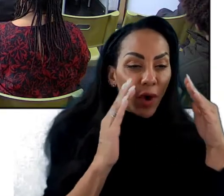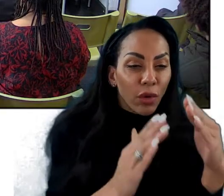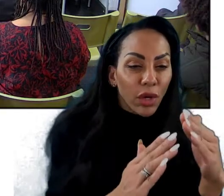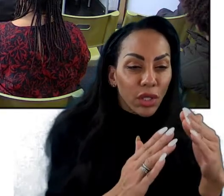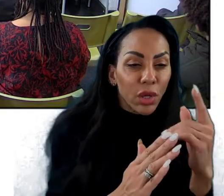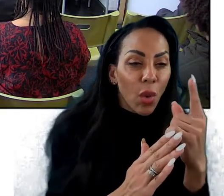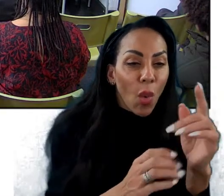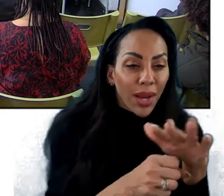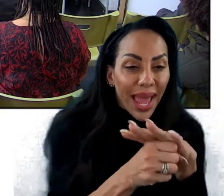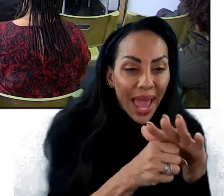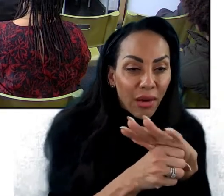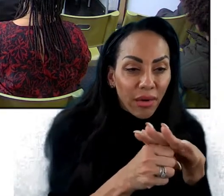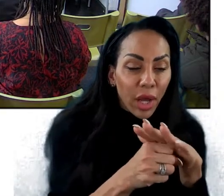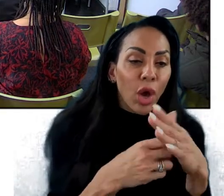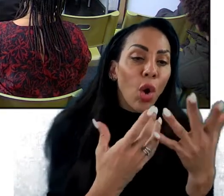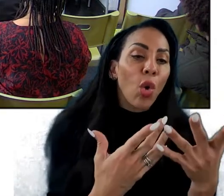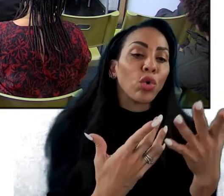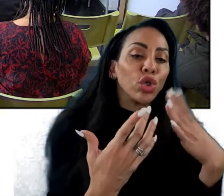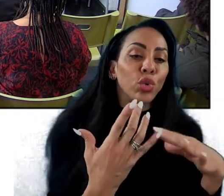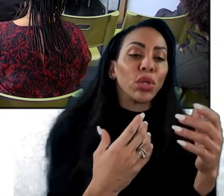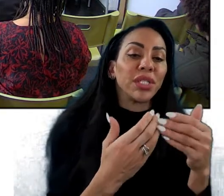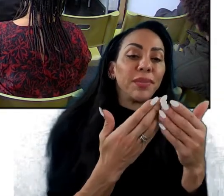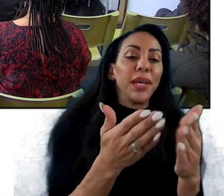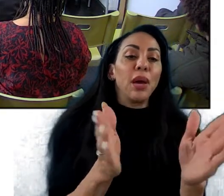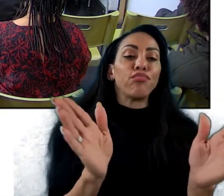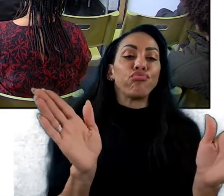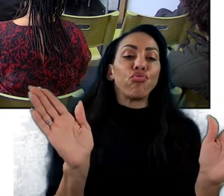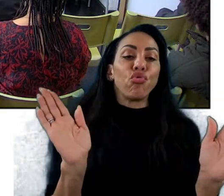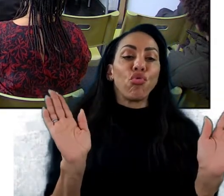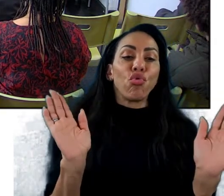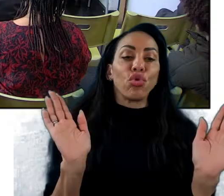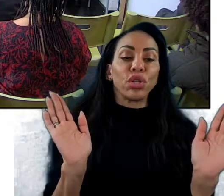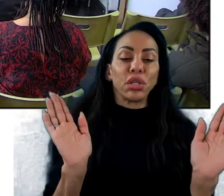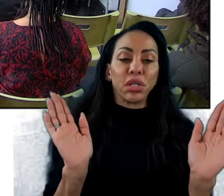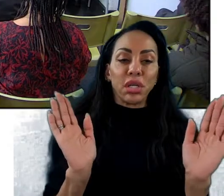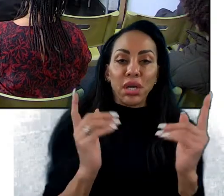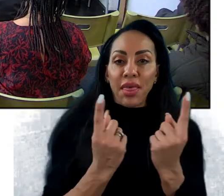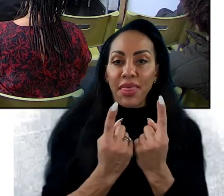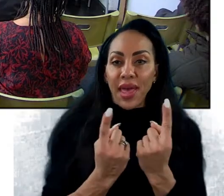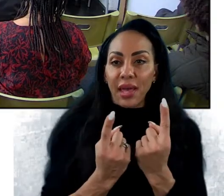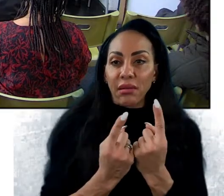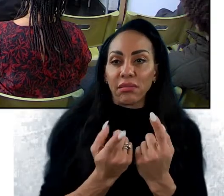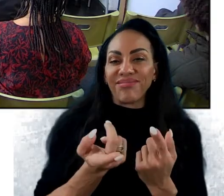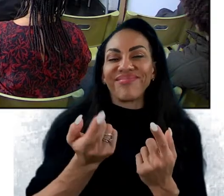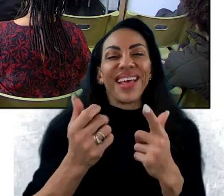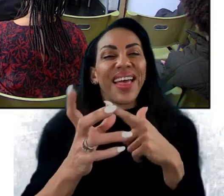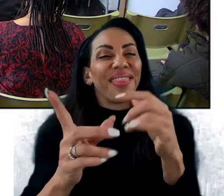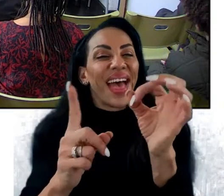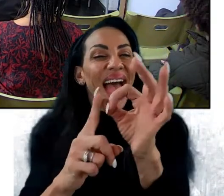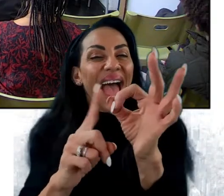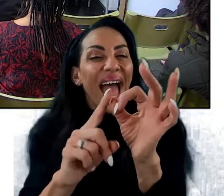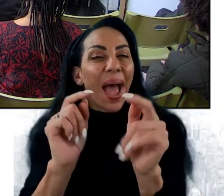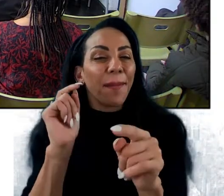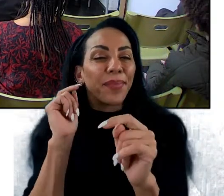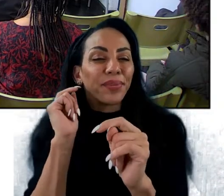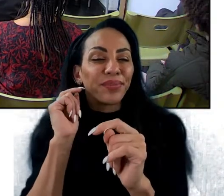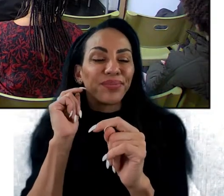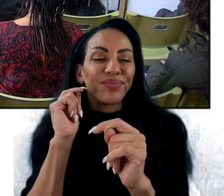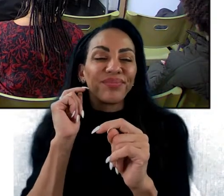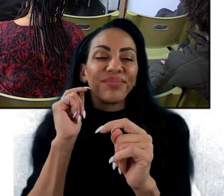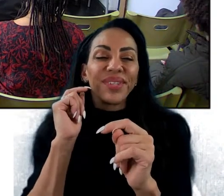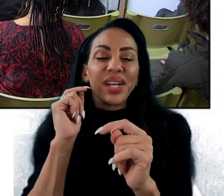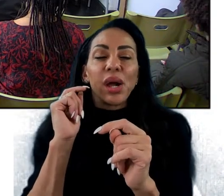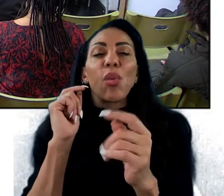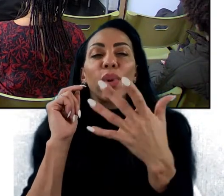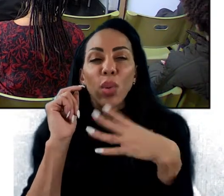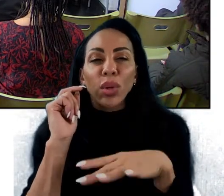broad and try and target a wide audience? We tried to keep it as simple, like the app itself, and not add. One of the bits of feedback was don't put too much into it, so